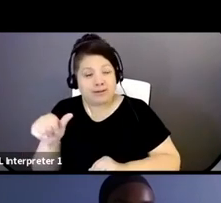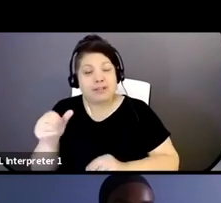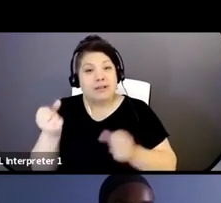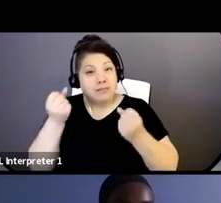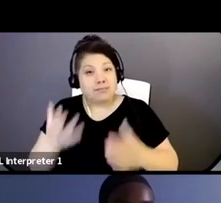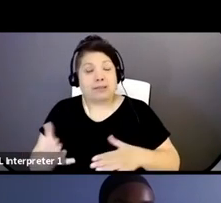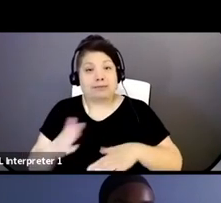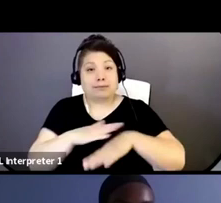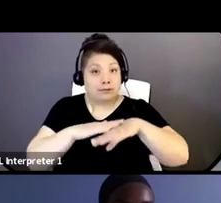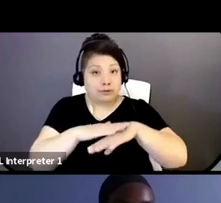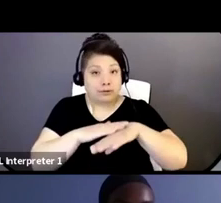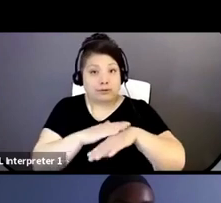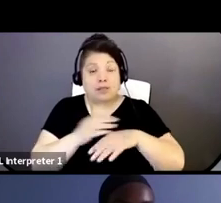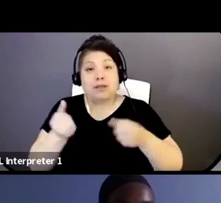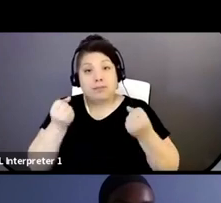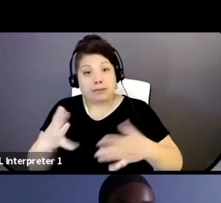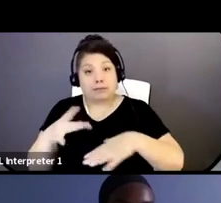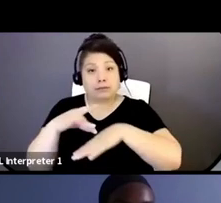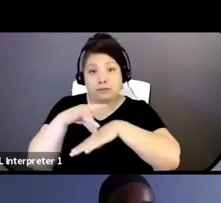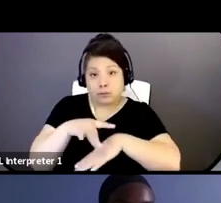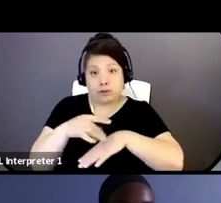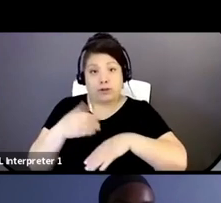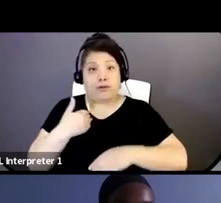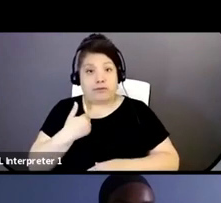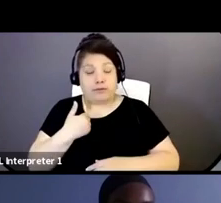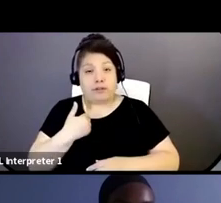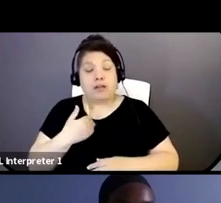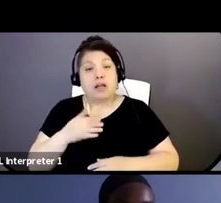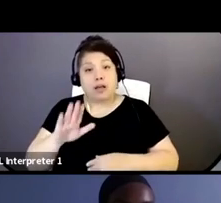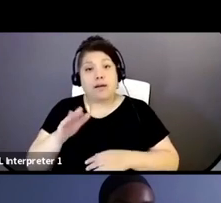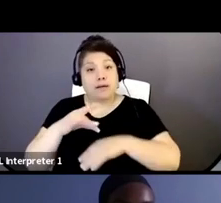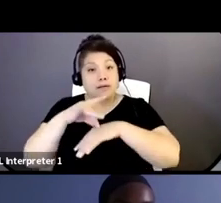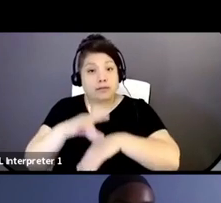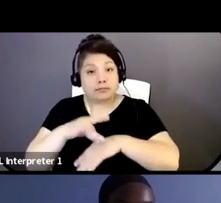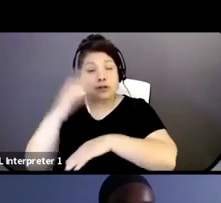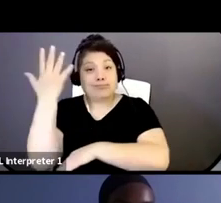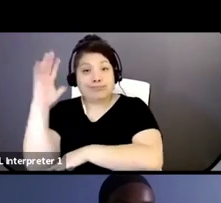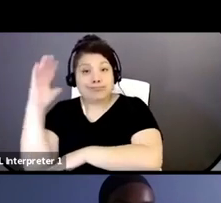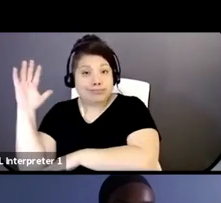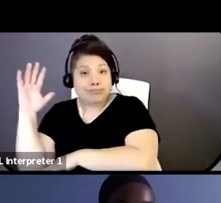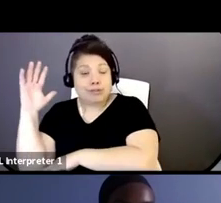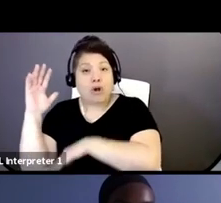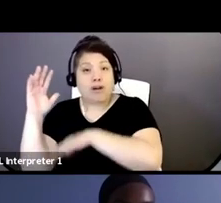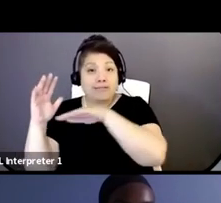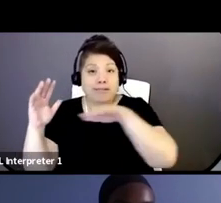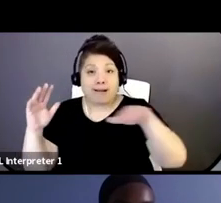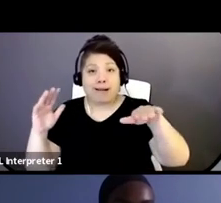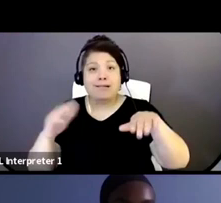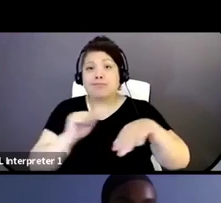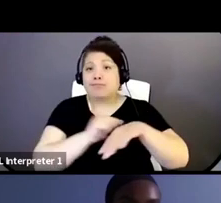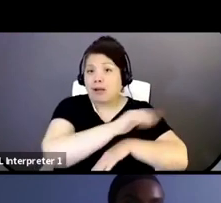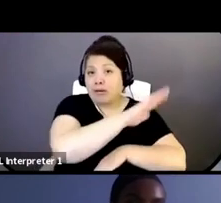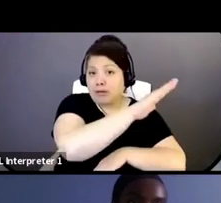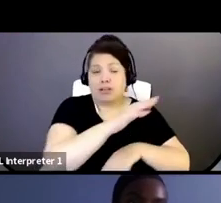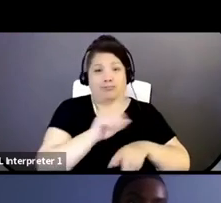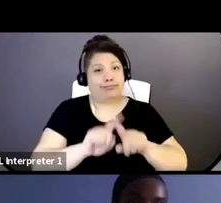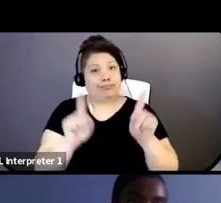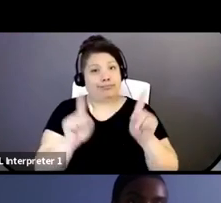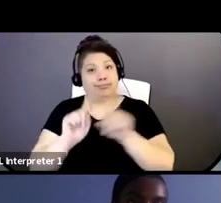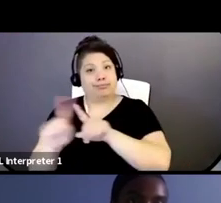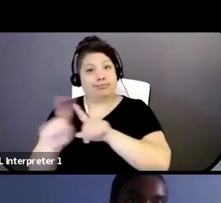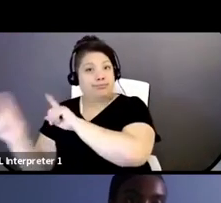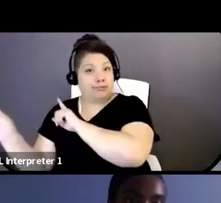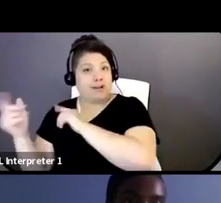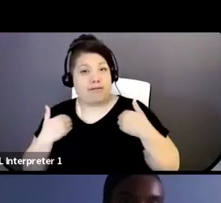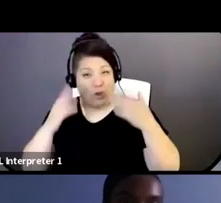nations, territories within, and like the when the landscape changes, to listen differently, I guess. So hopefully